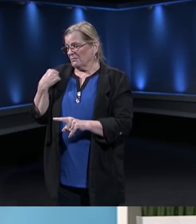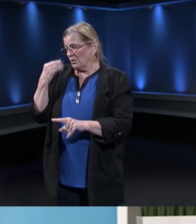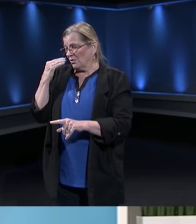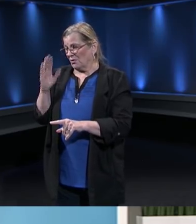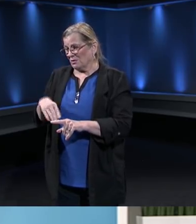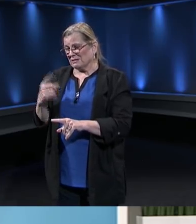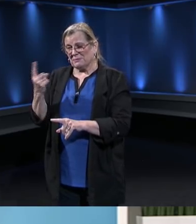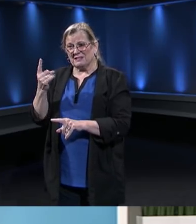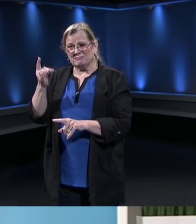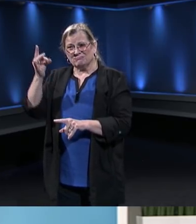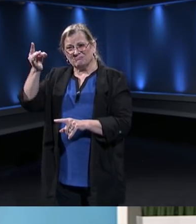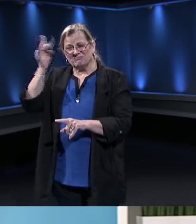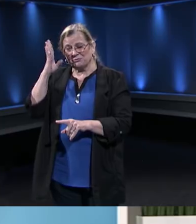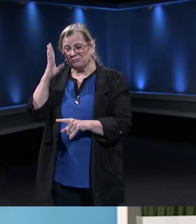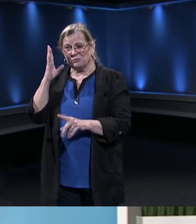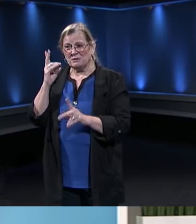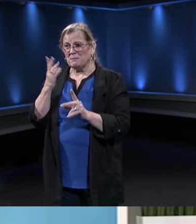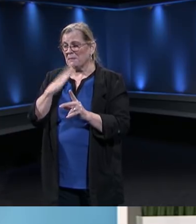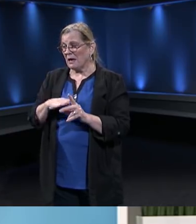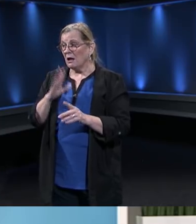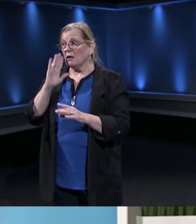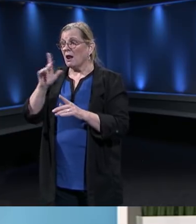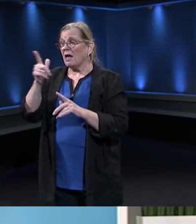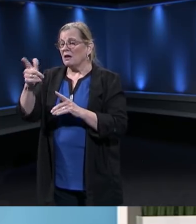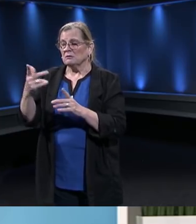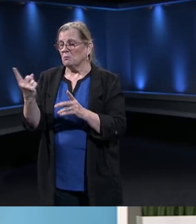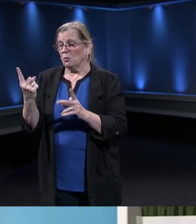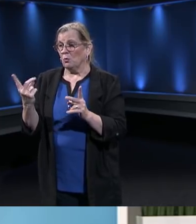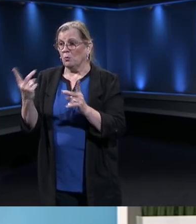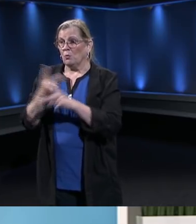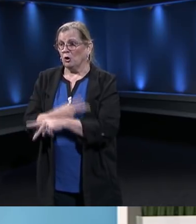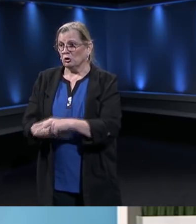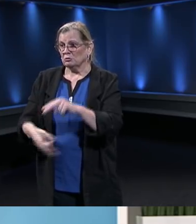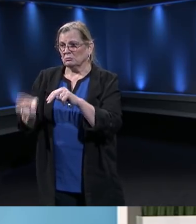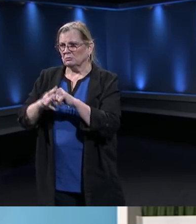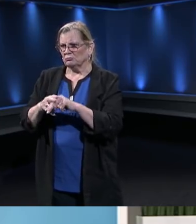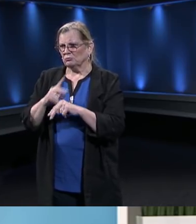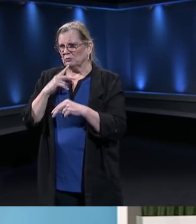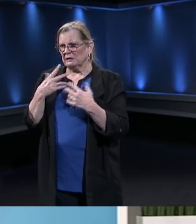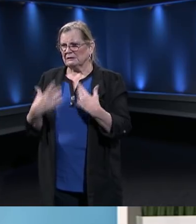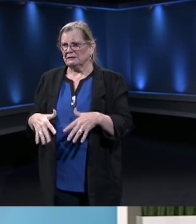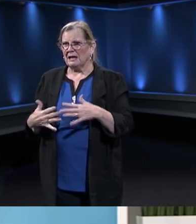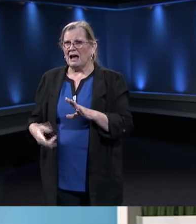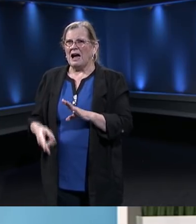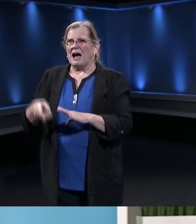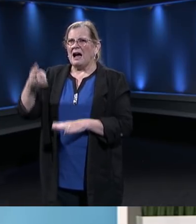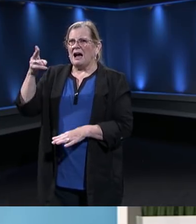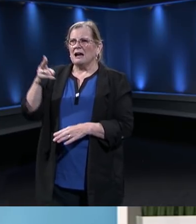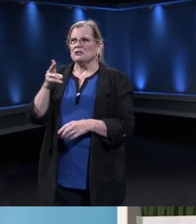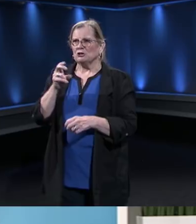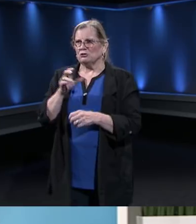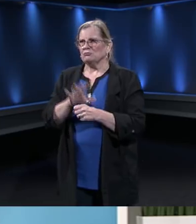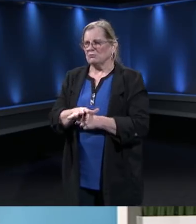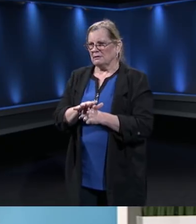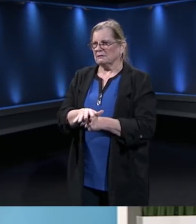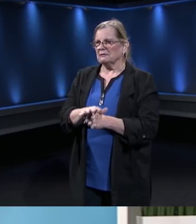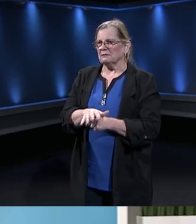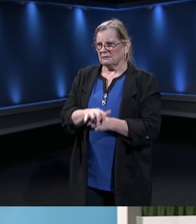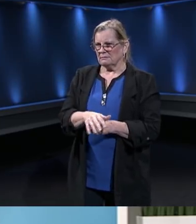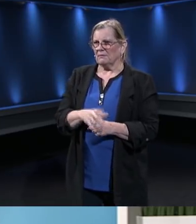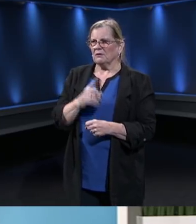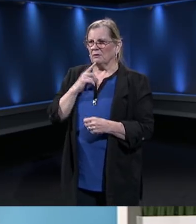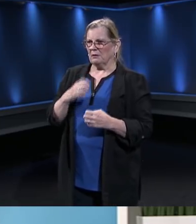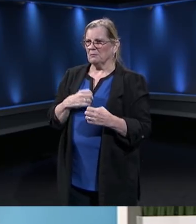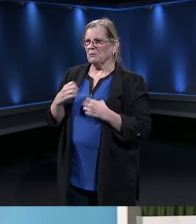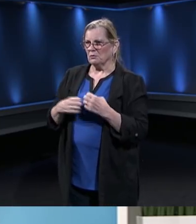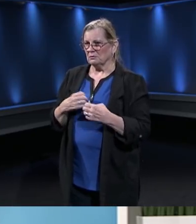is what really causes high amounts of stress and dysregulation. And really for many years,